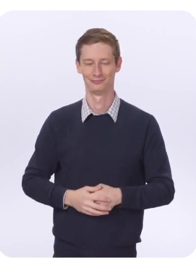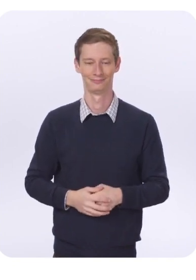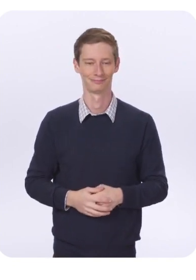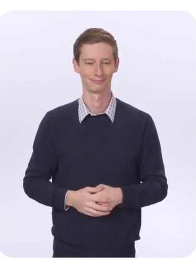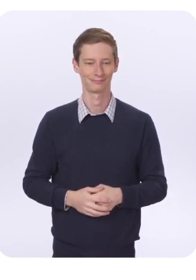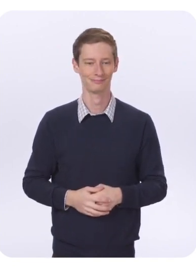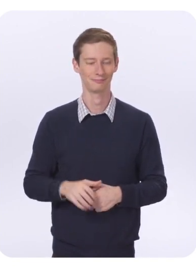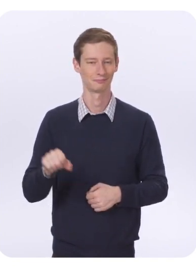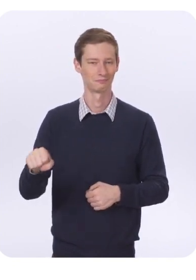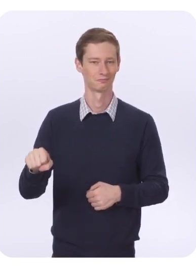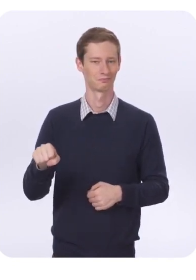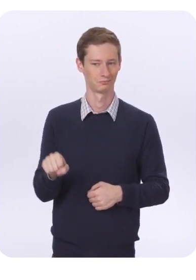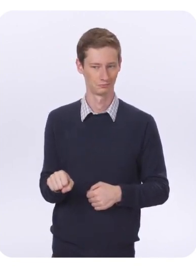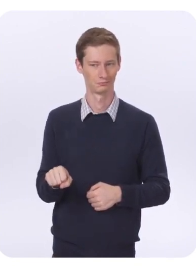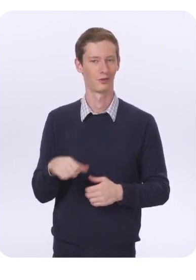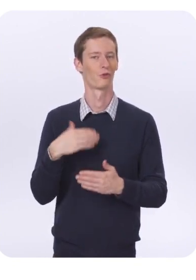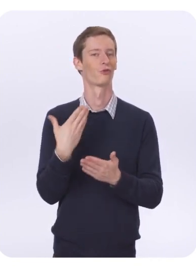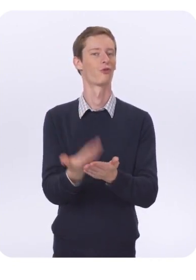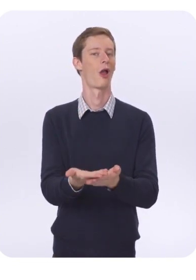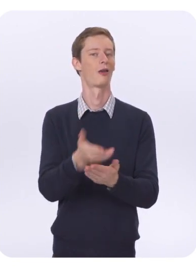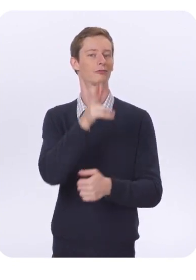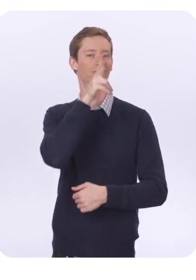Off to the insect realm.